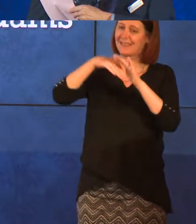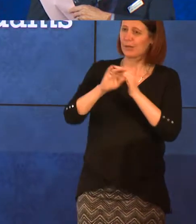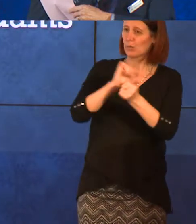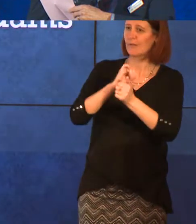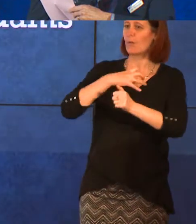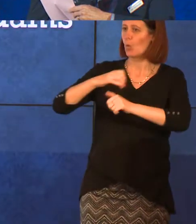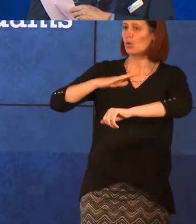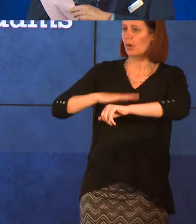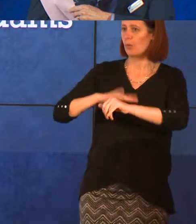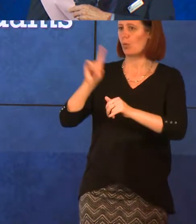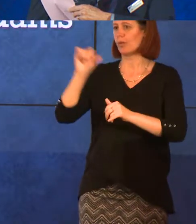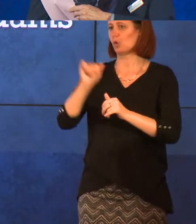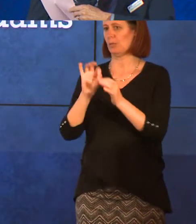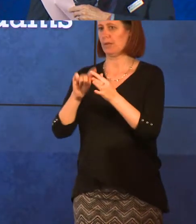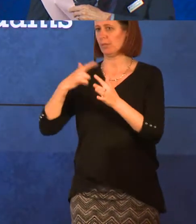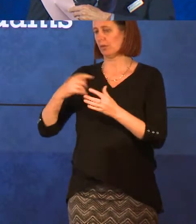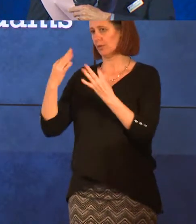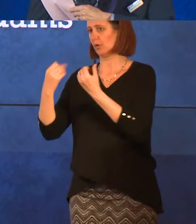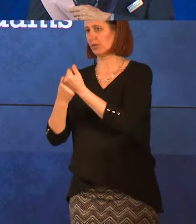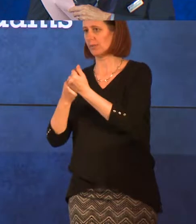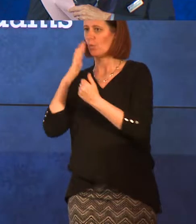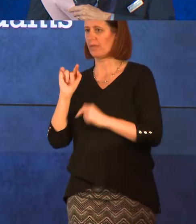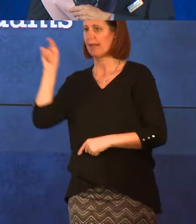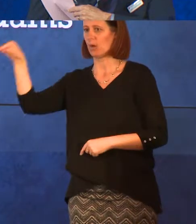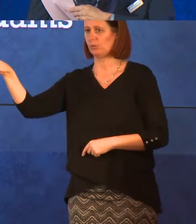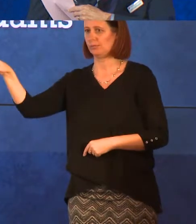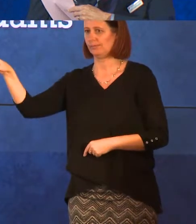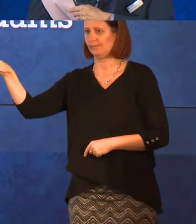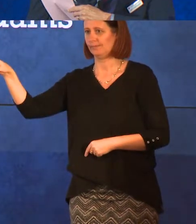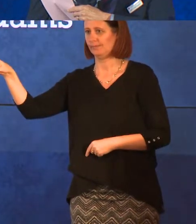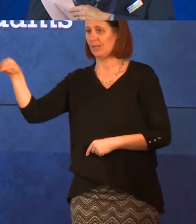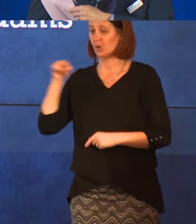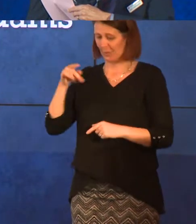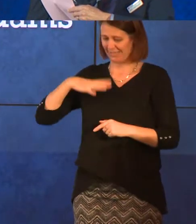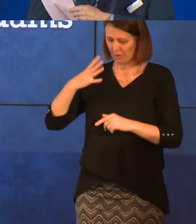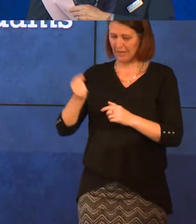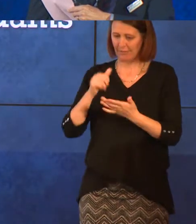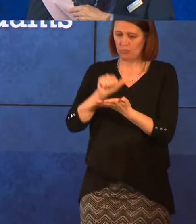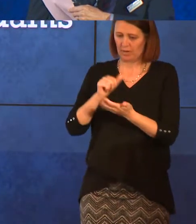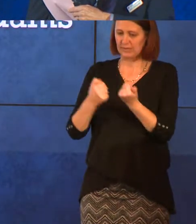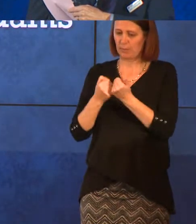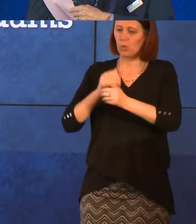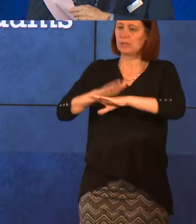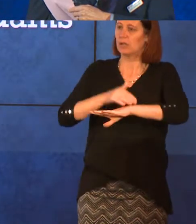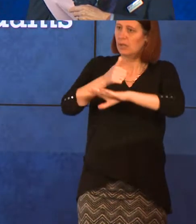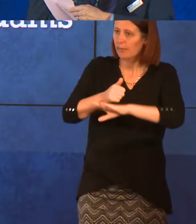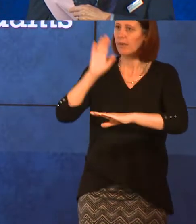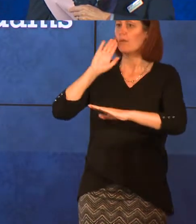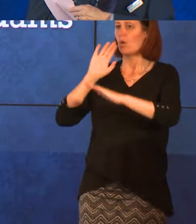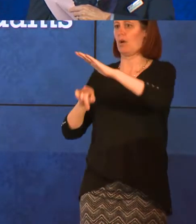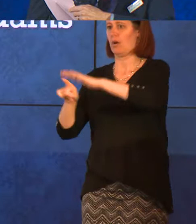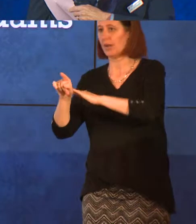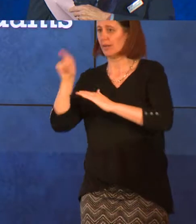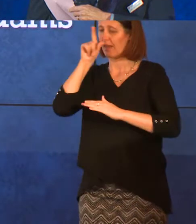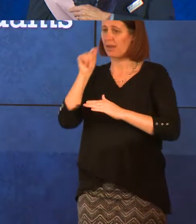be. It also means that when people do exit, if they don't have the right supports in place, there is a greater risk of